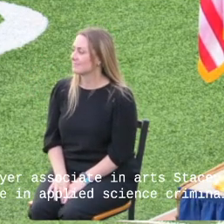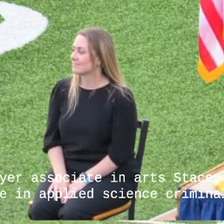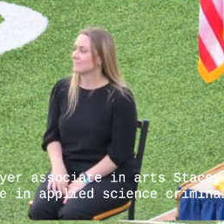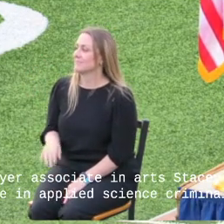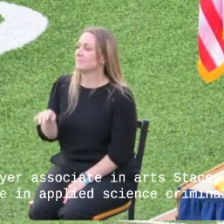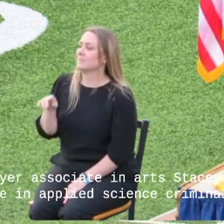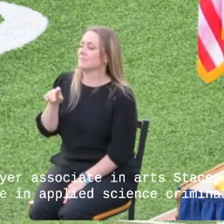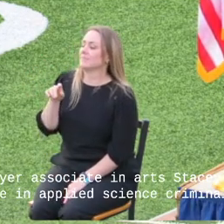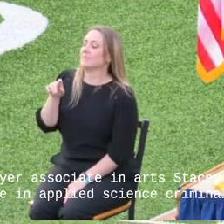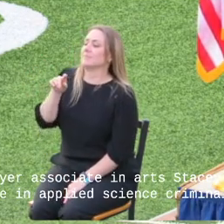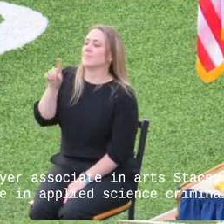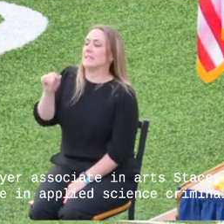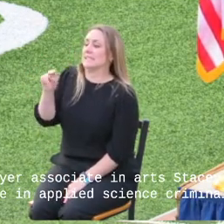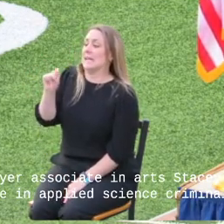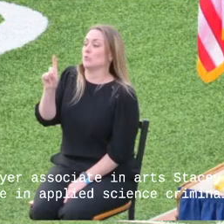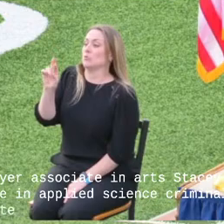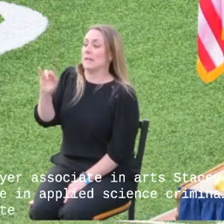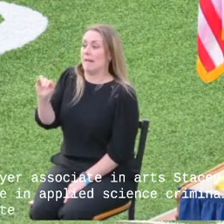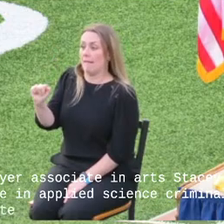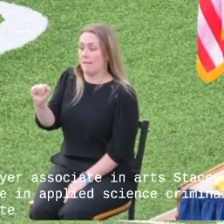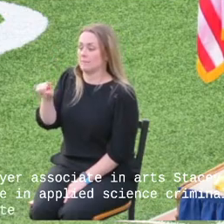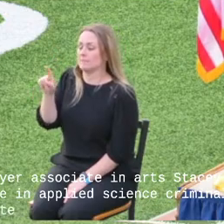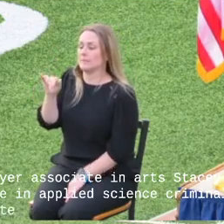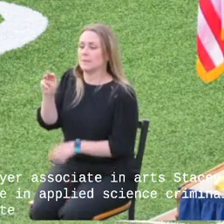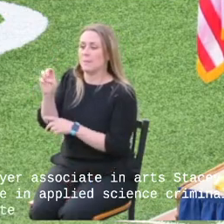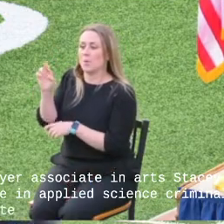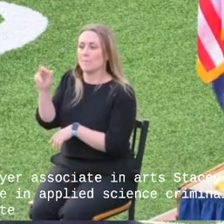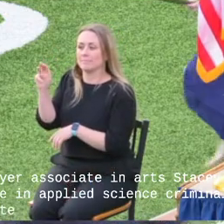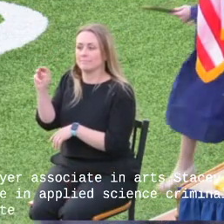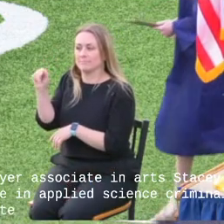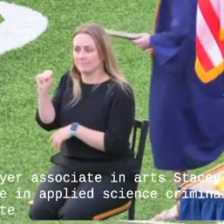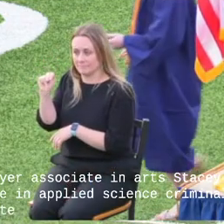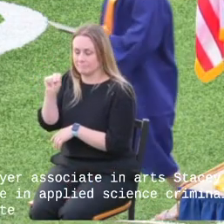Xandria Zimmerman, Associate in Science.